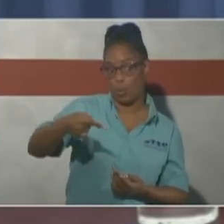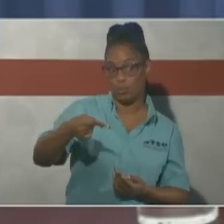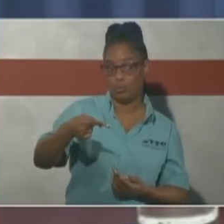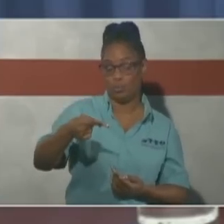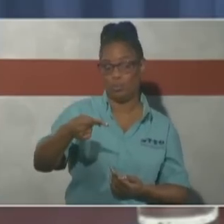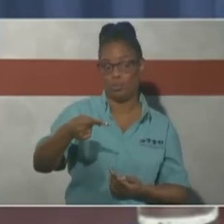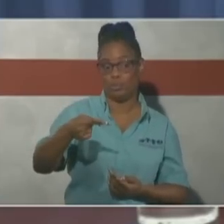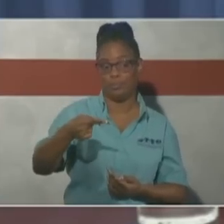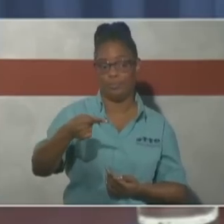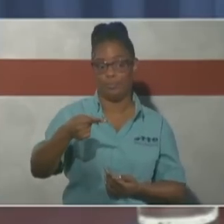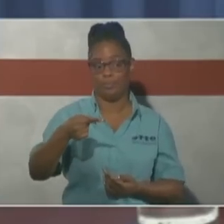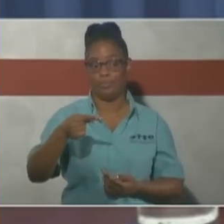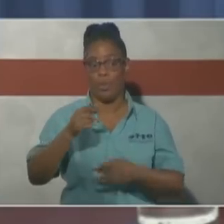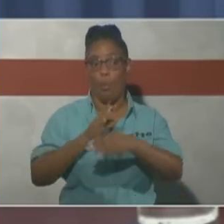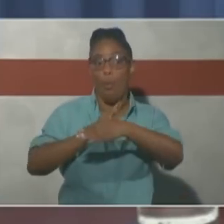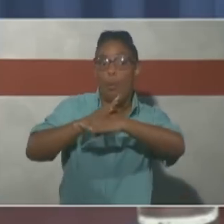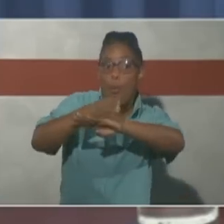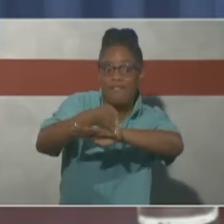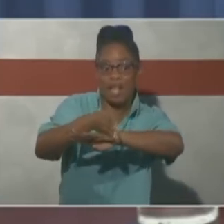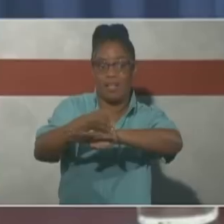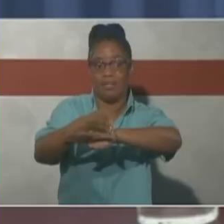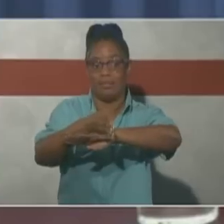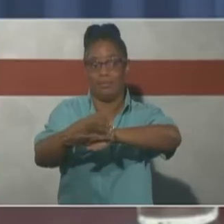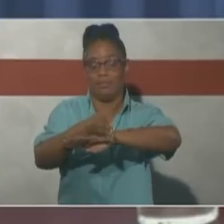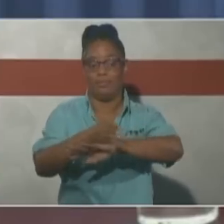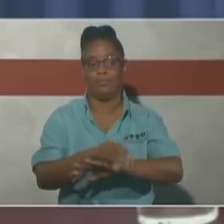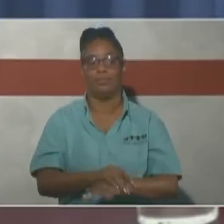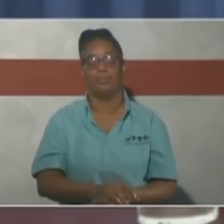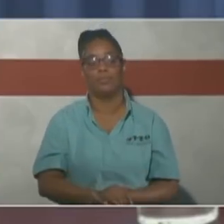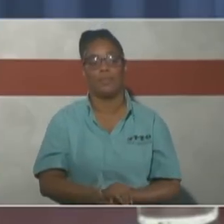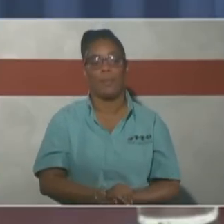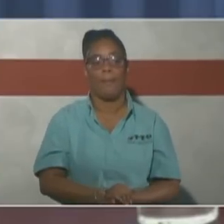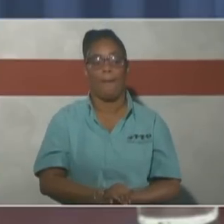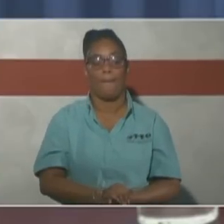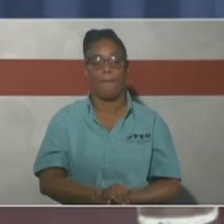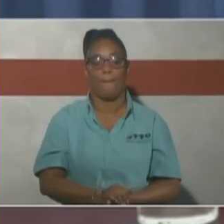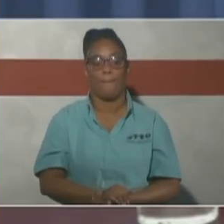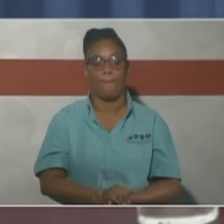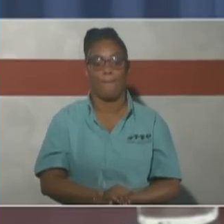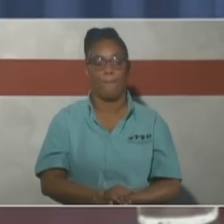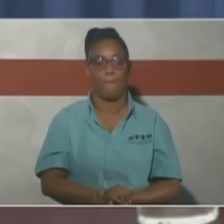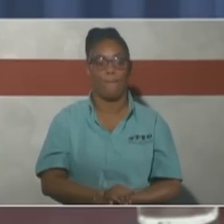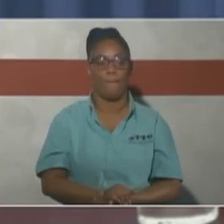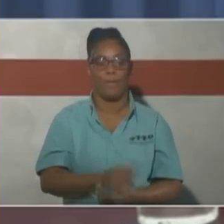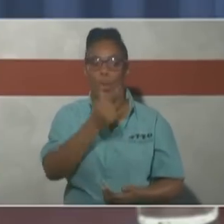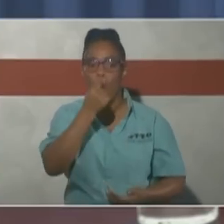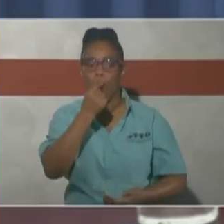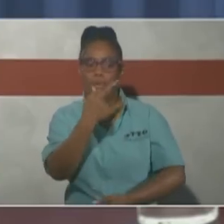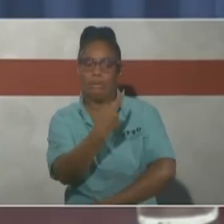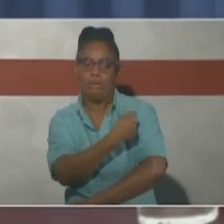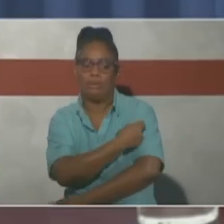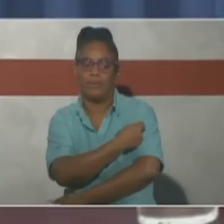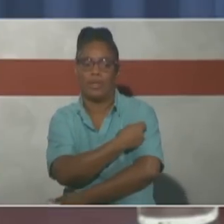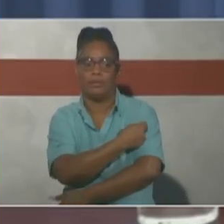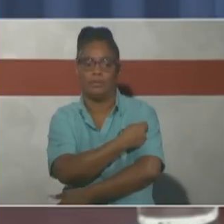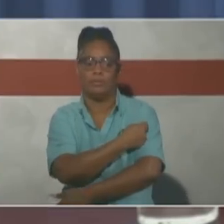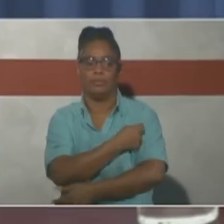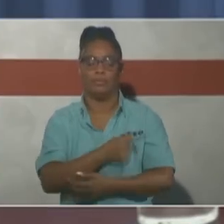you the flu vaccine figures to date. In all, we have administered